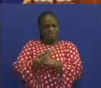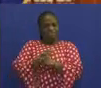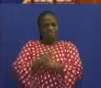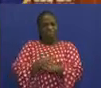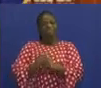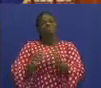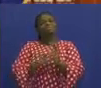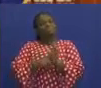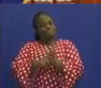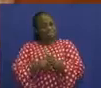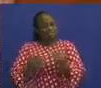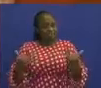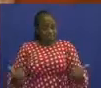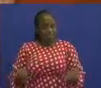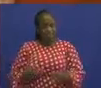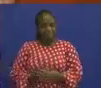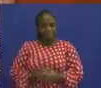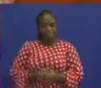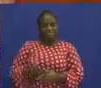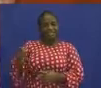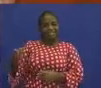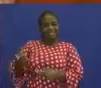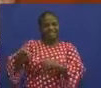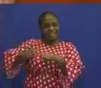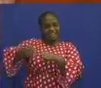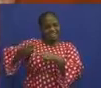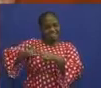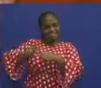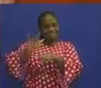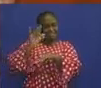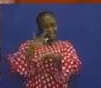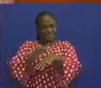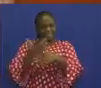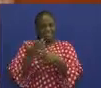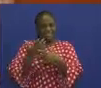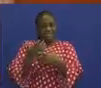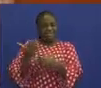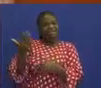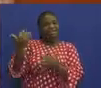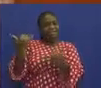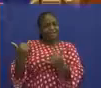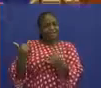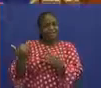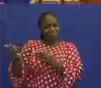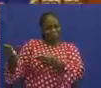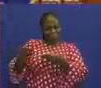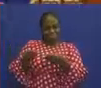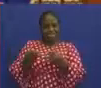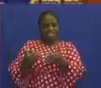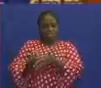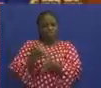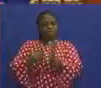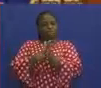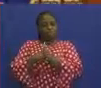COVID-19 infections. These increased infections have largely been driven by the Delta